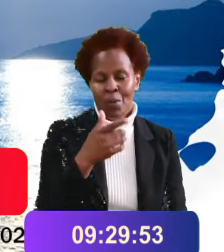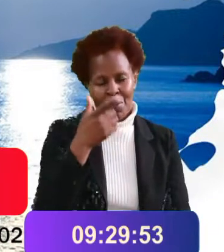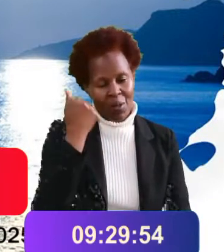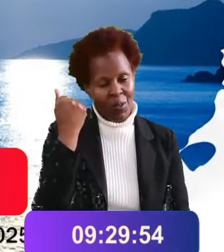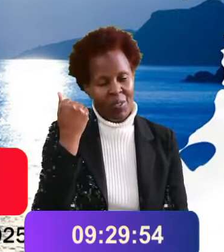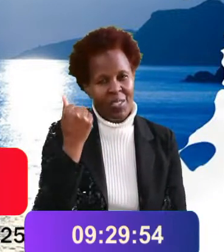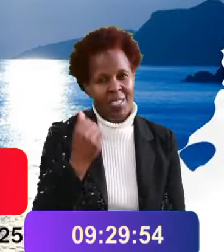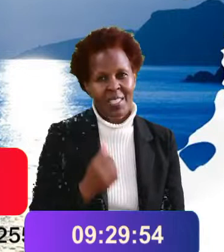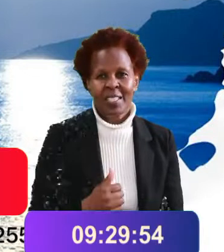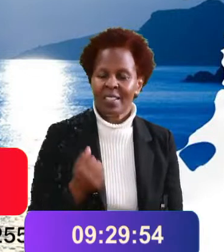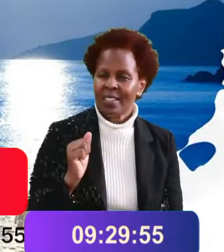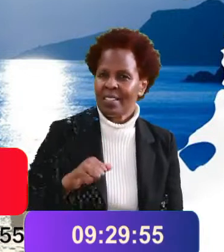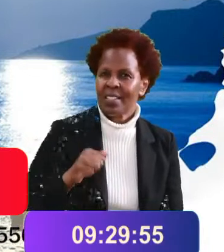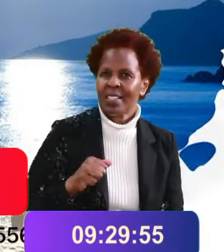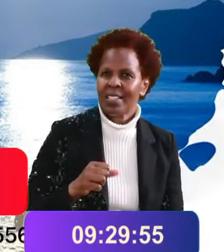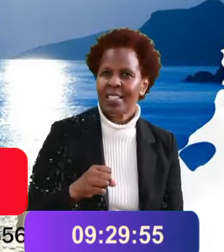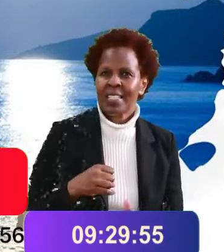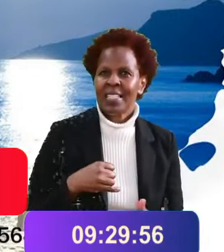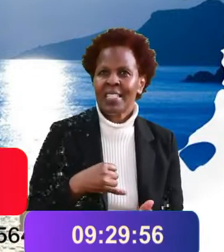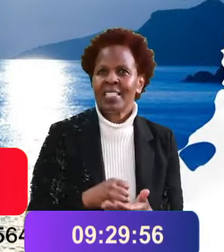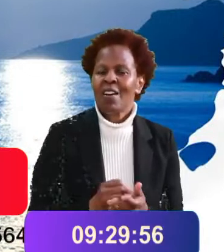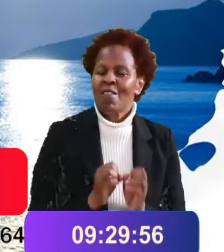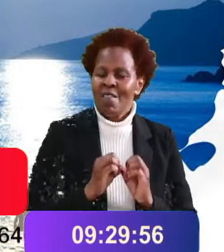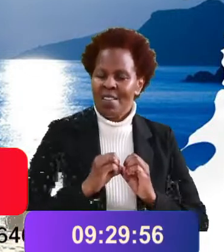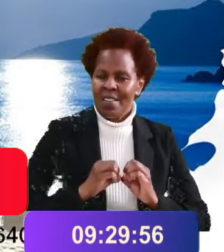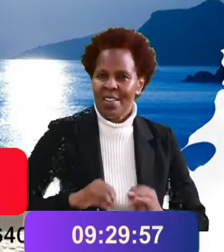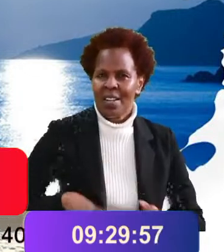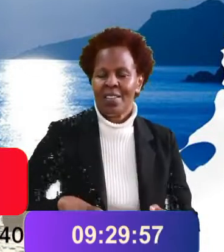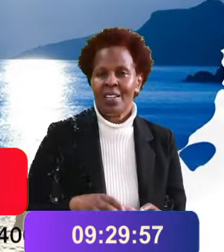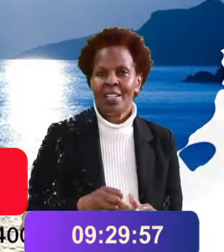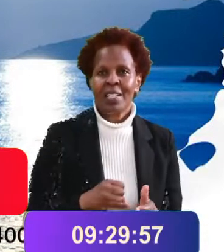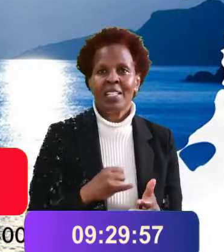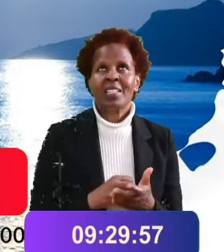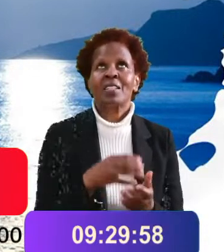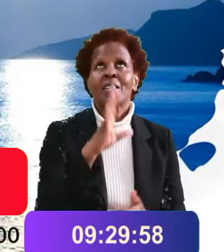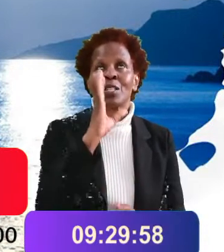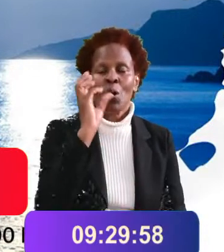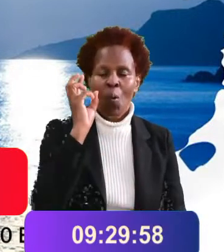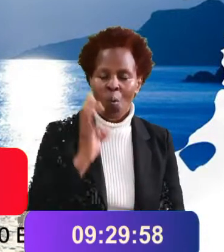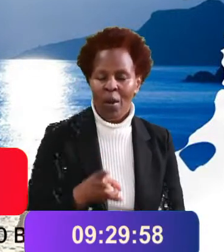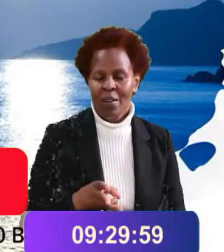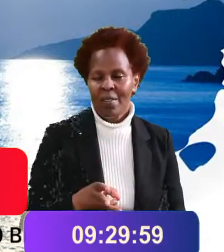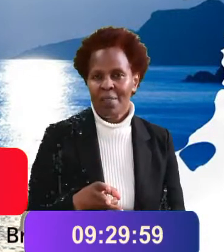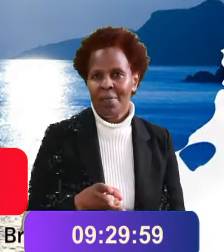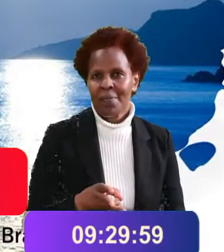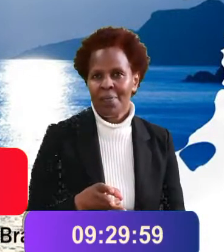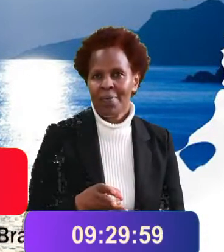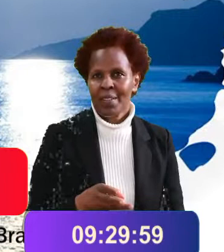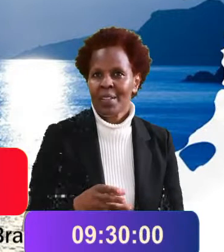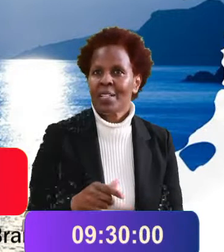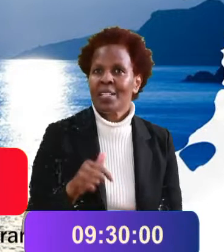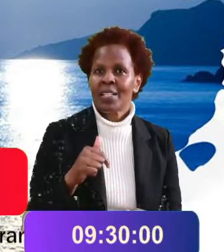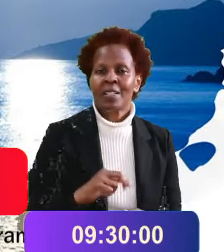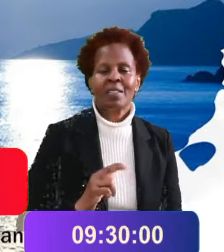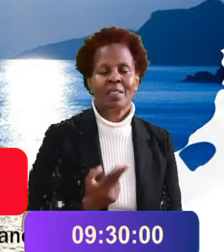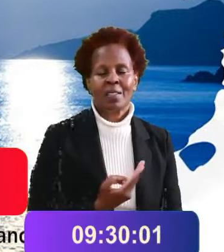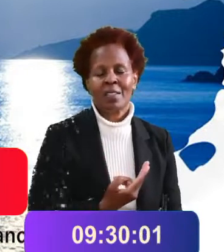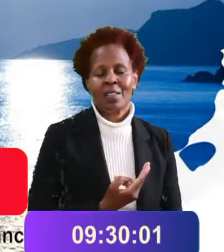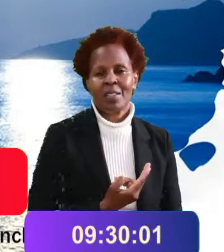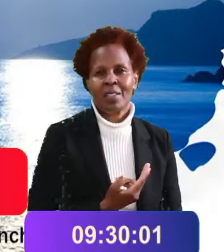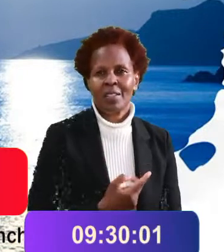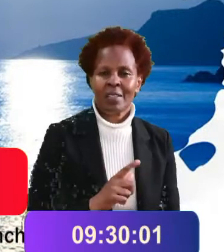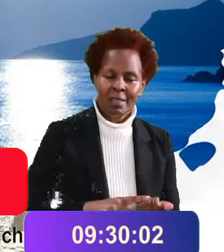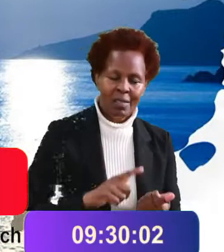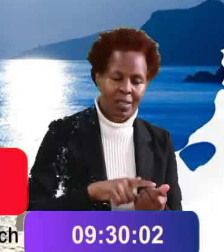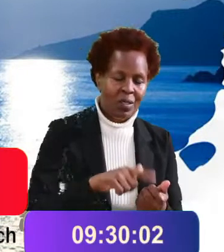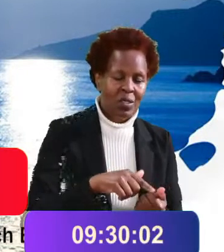because even if it bears nothing, it is the will of God concerning us. Count it